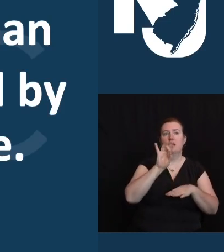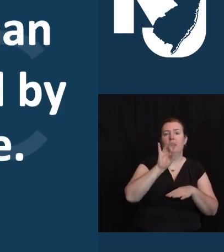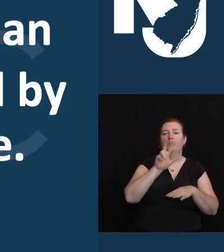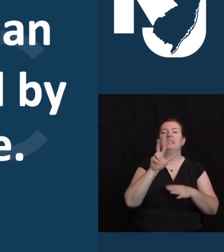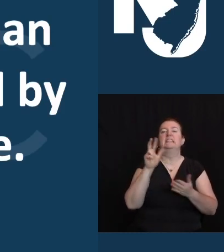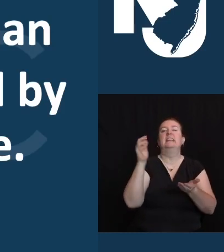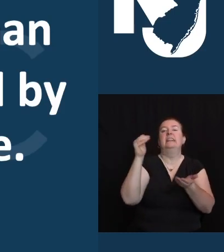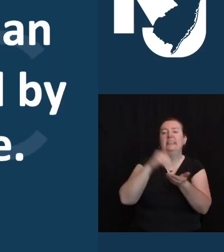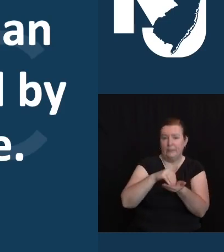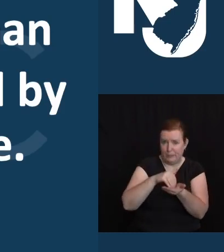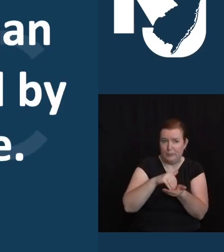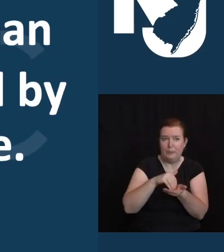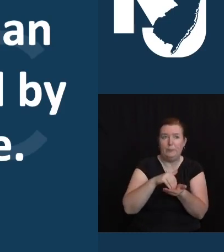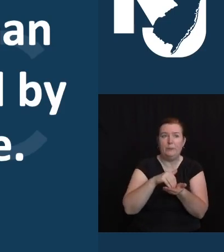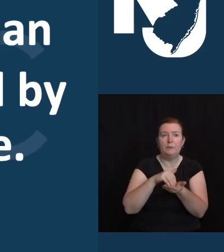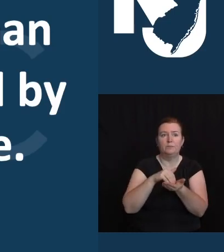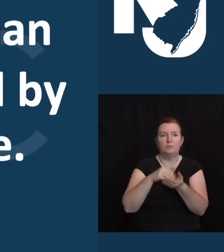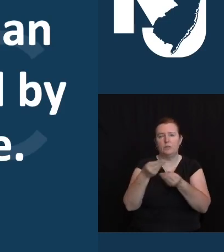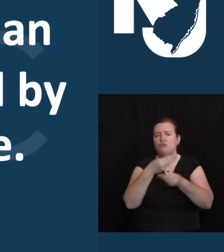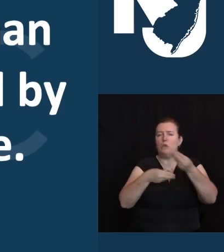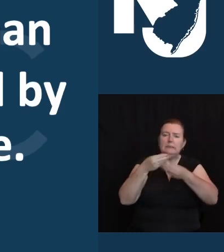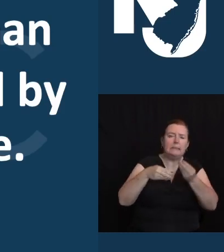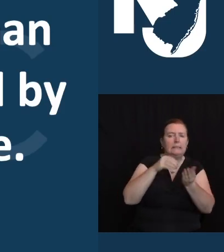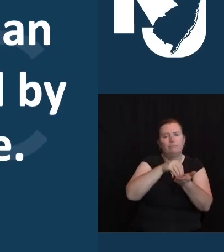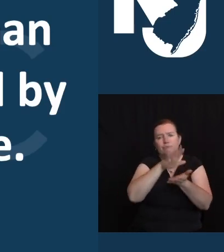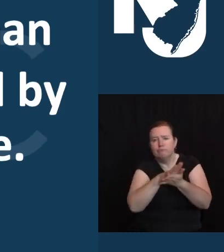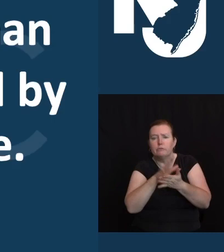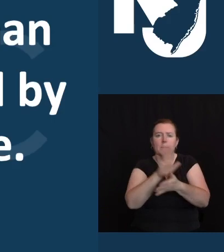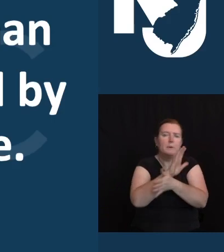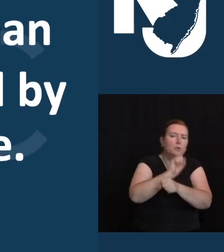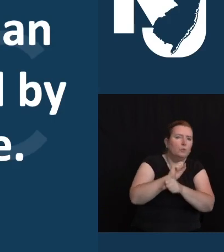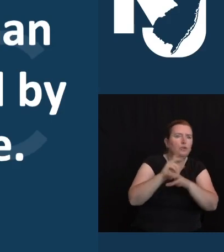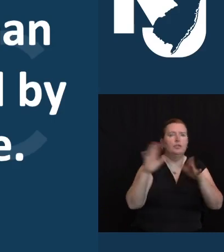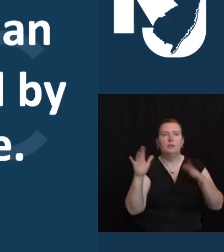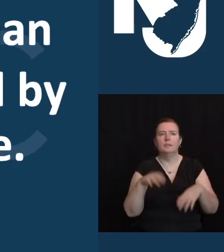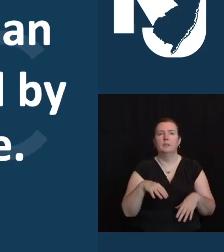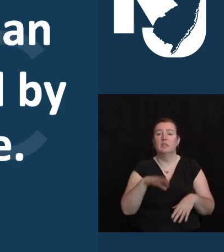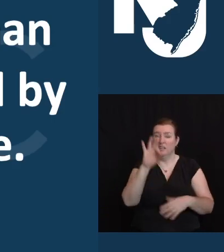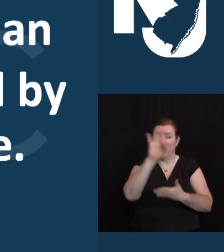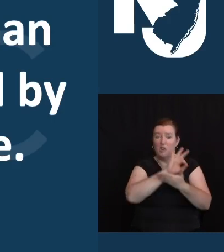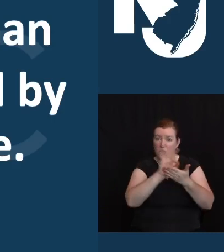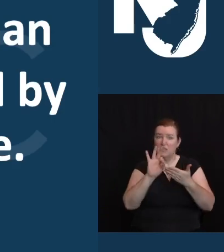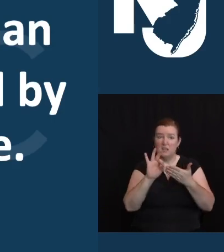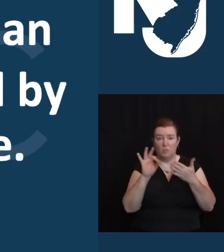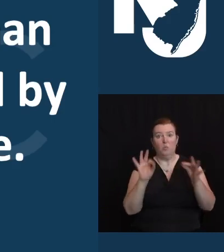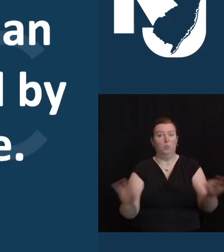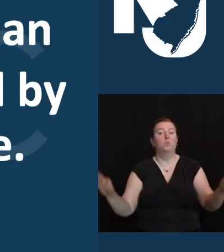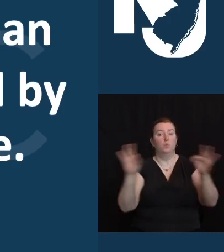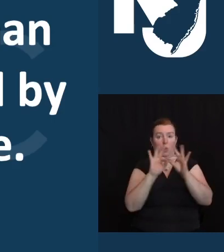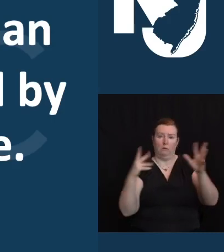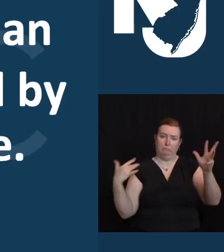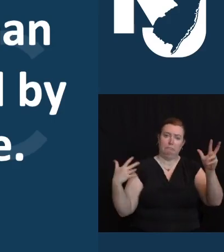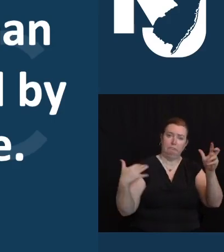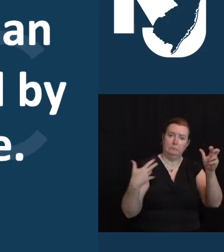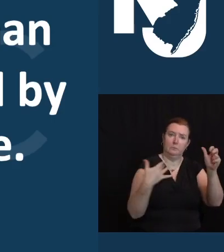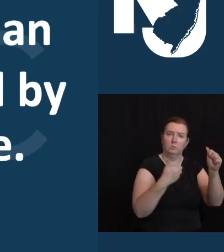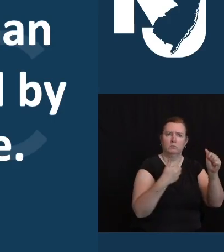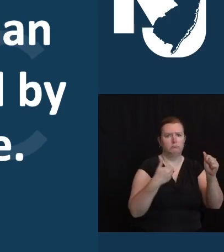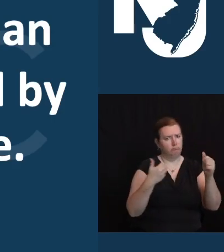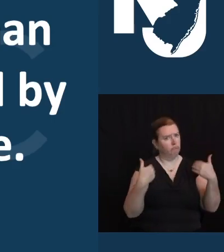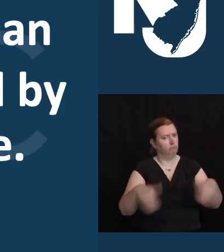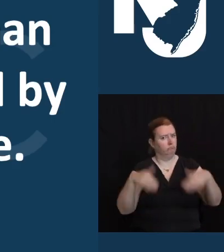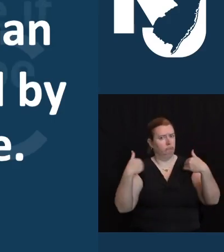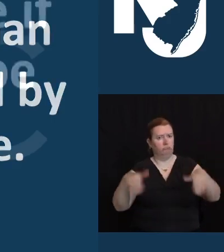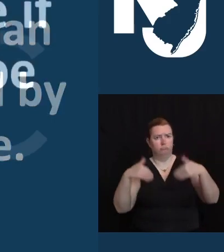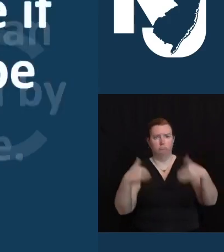483,000 total transactions, which is about 9 weeks worth of the backlog of customer needs, and that is good news. Much